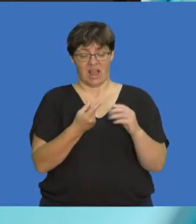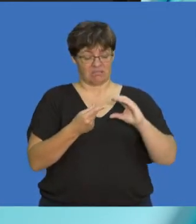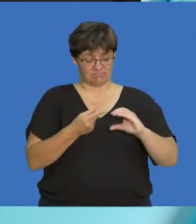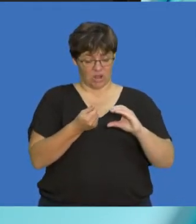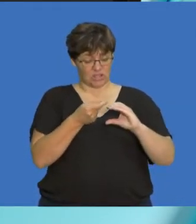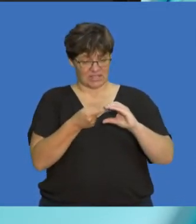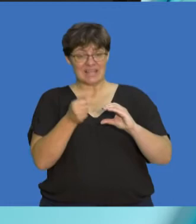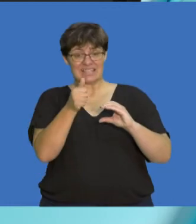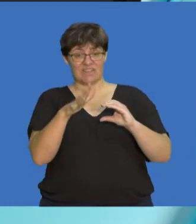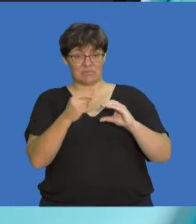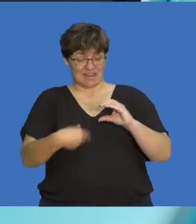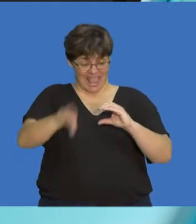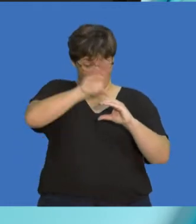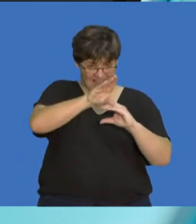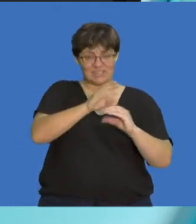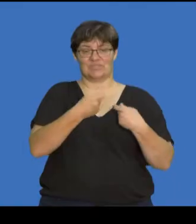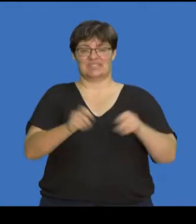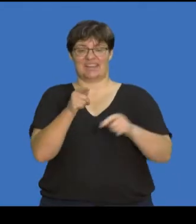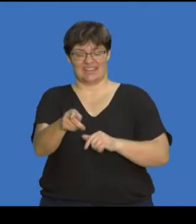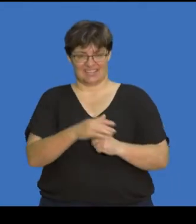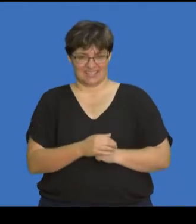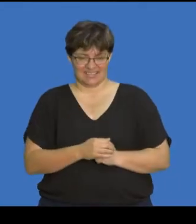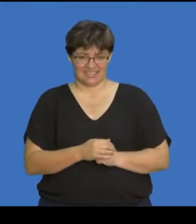Okay, this then means, therefore,